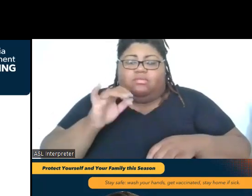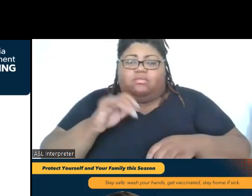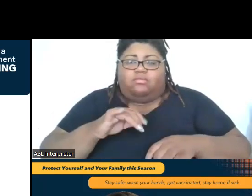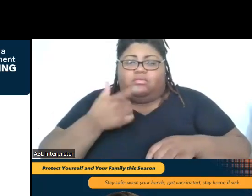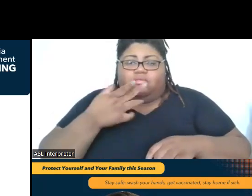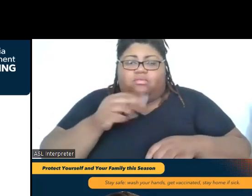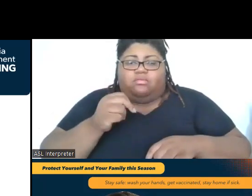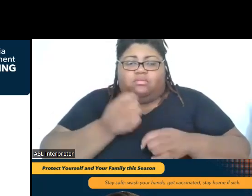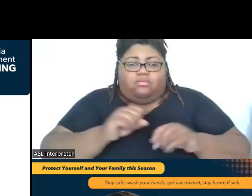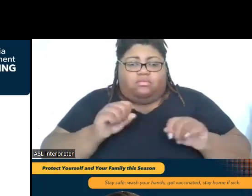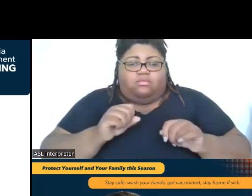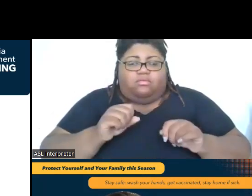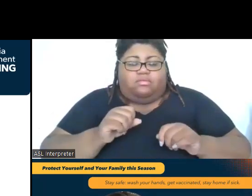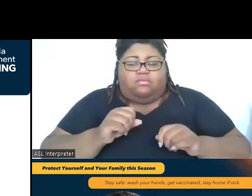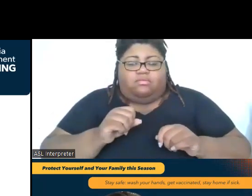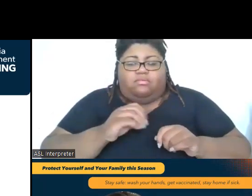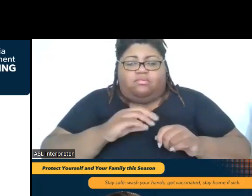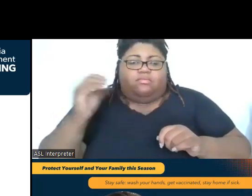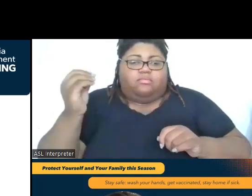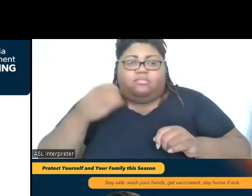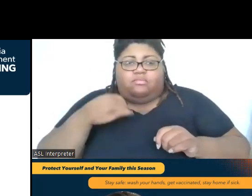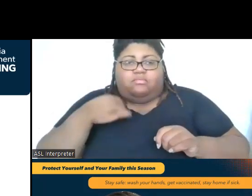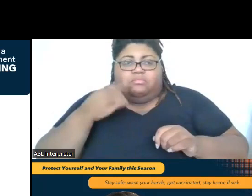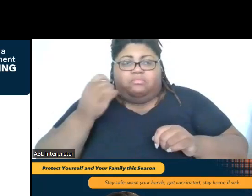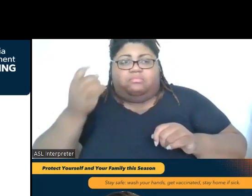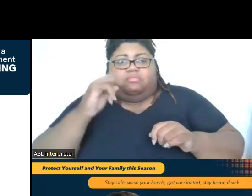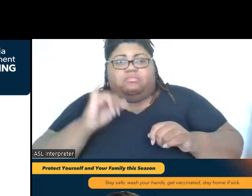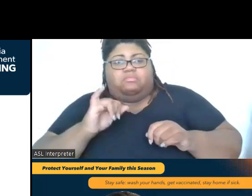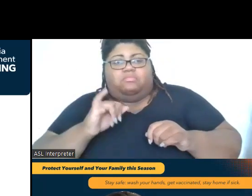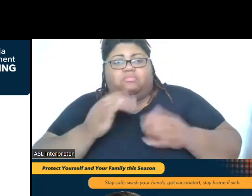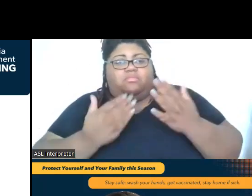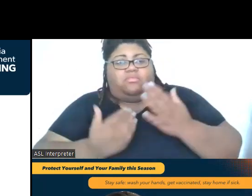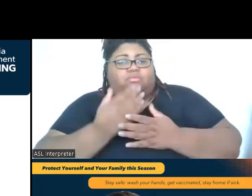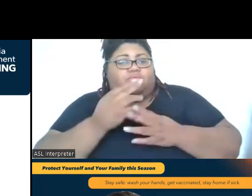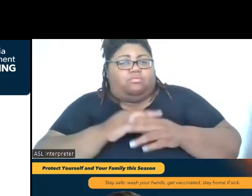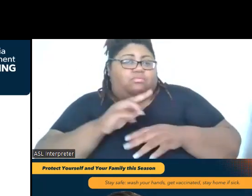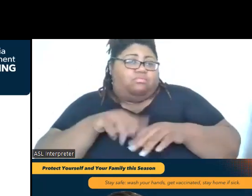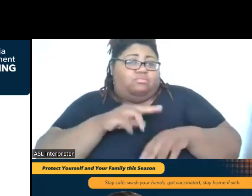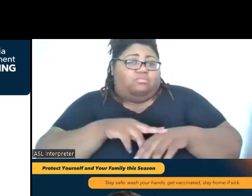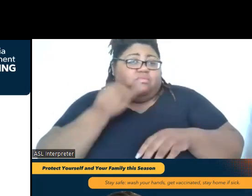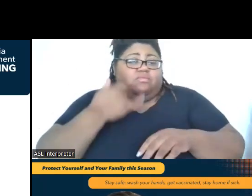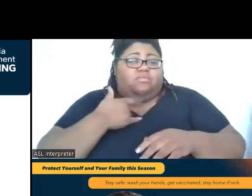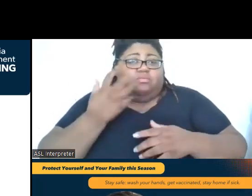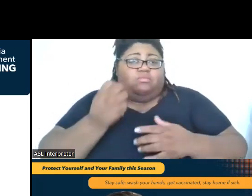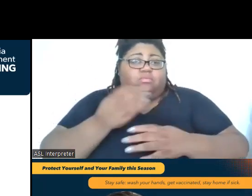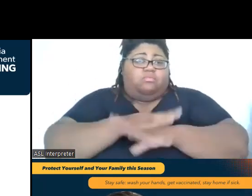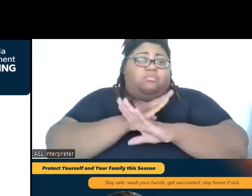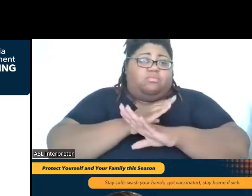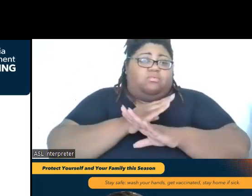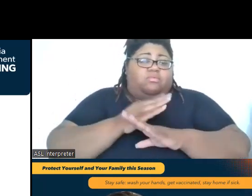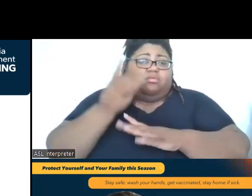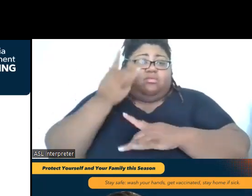have kind of come to terms with this. This might just be the new norm, is, if I want to prevent certain illnesses in my family, especially